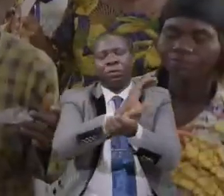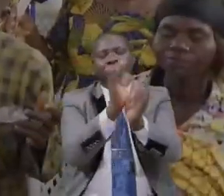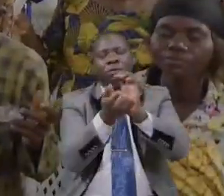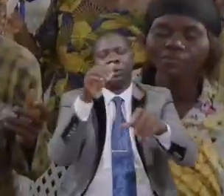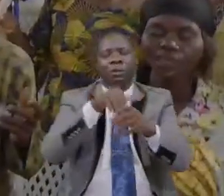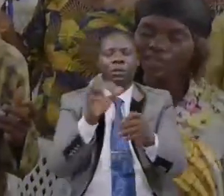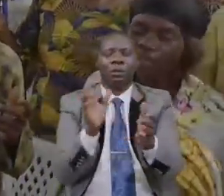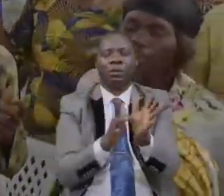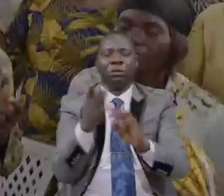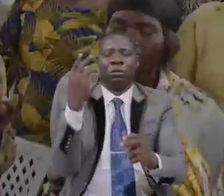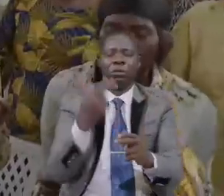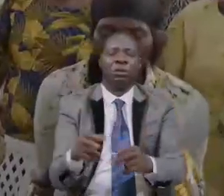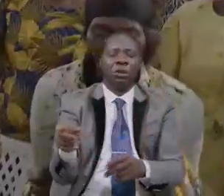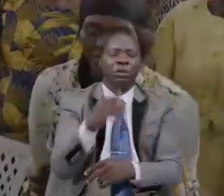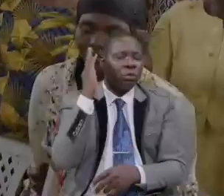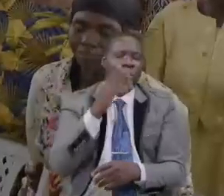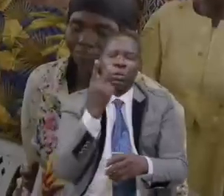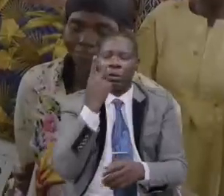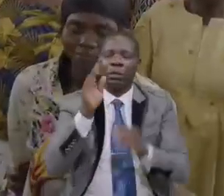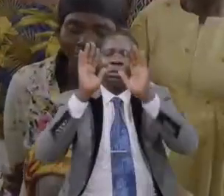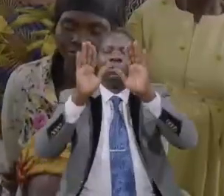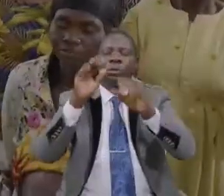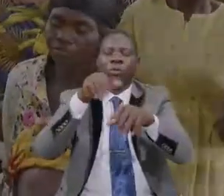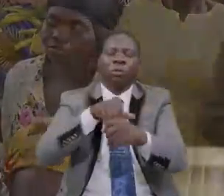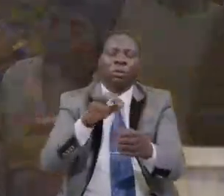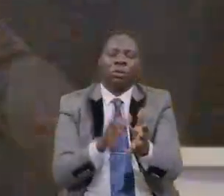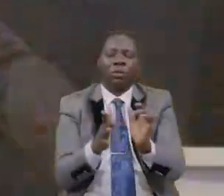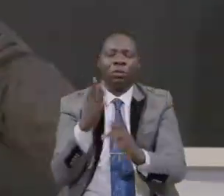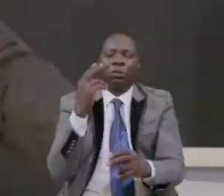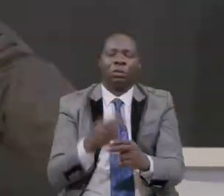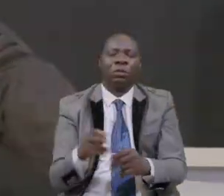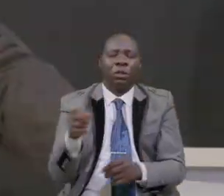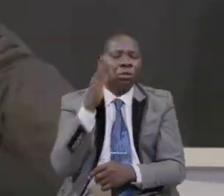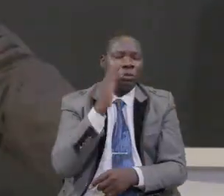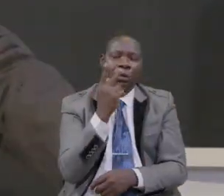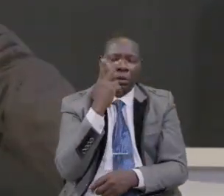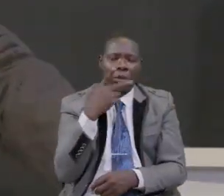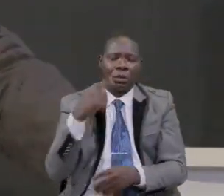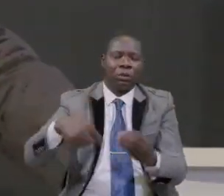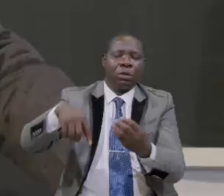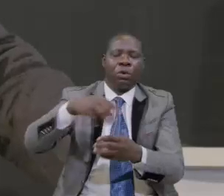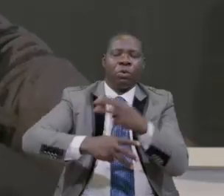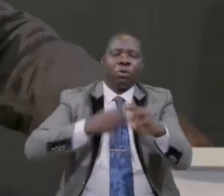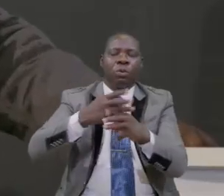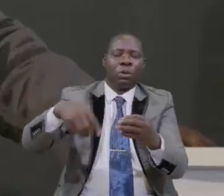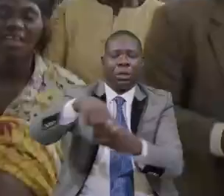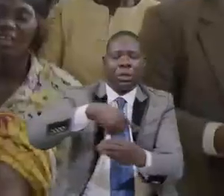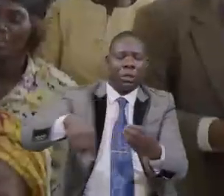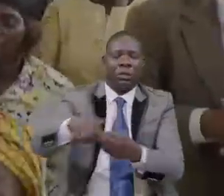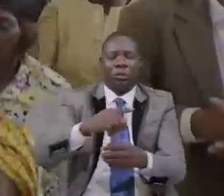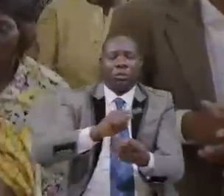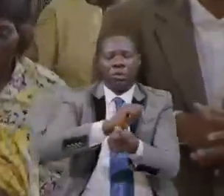see miracles. You see the world around you turn around for the better.